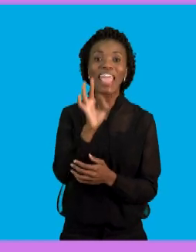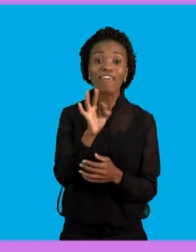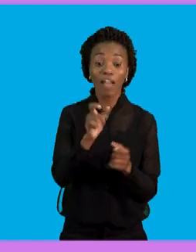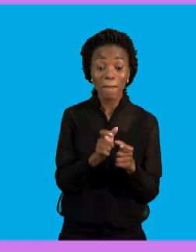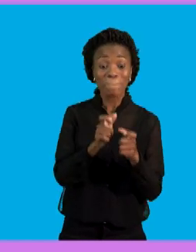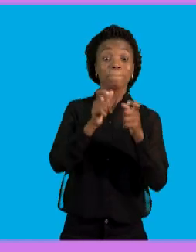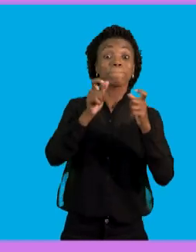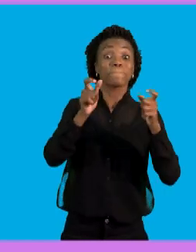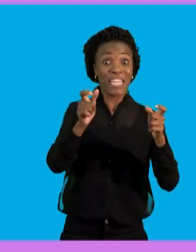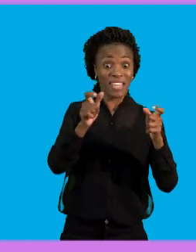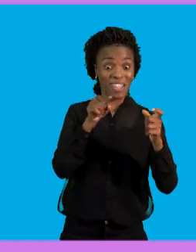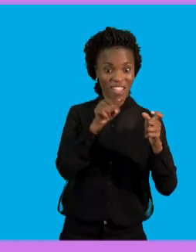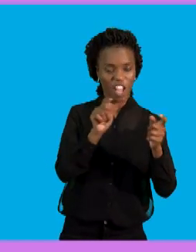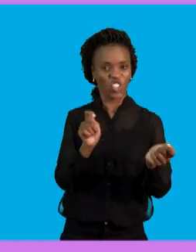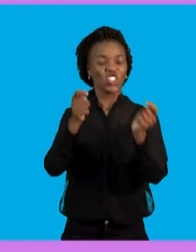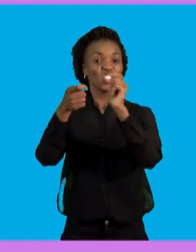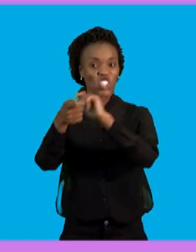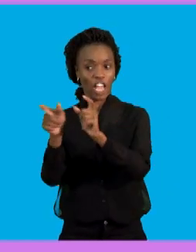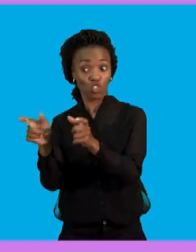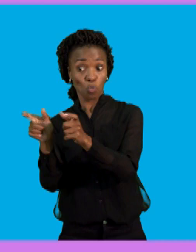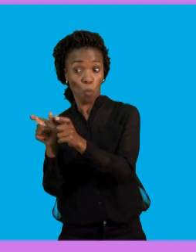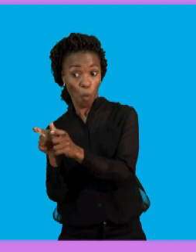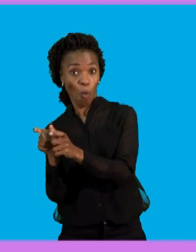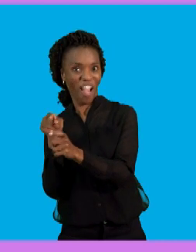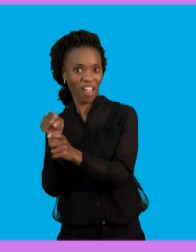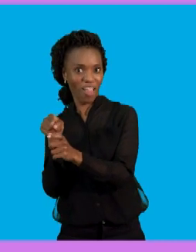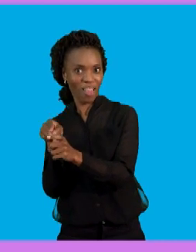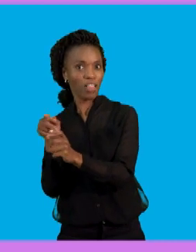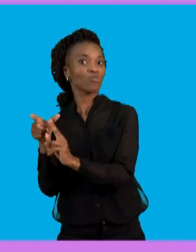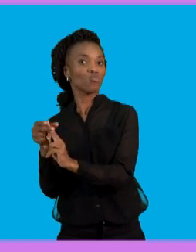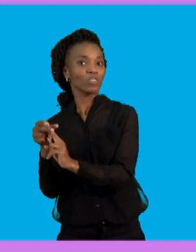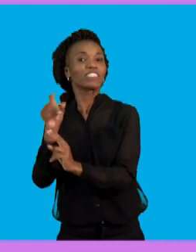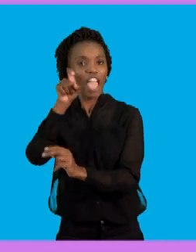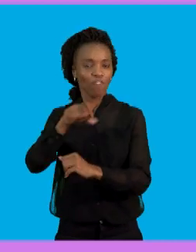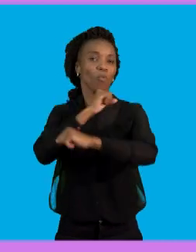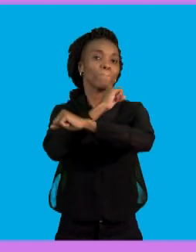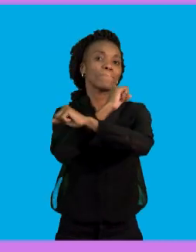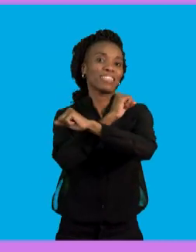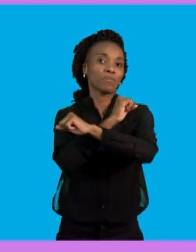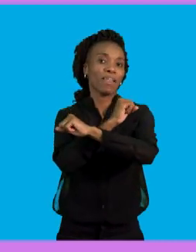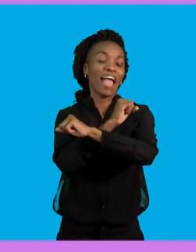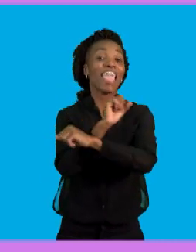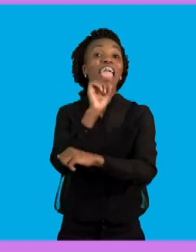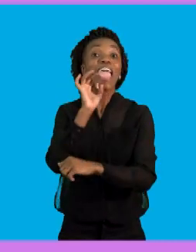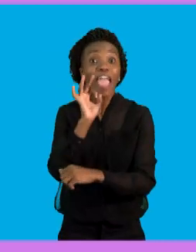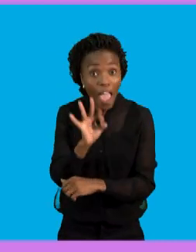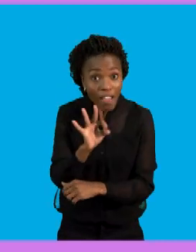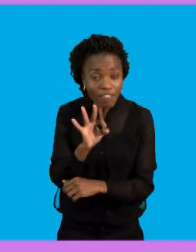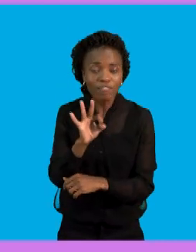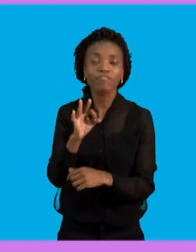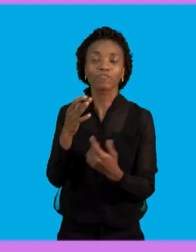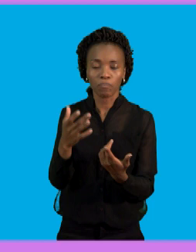let's write it here, from a bigger scale to a smaller scale, you will